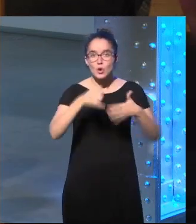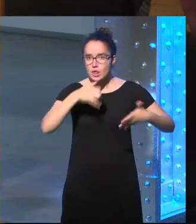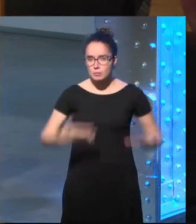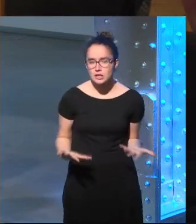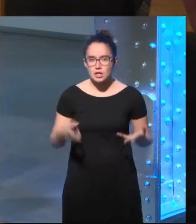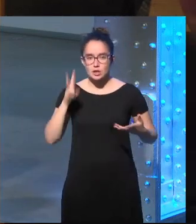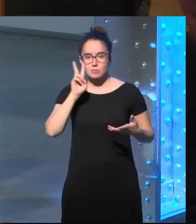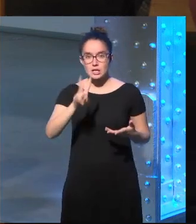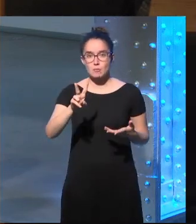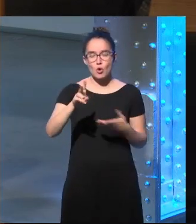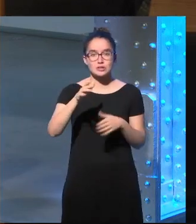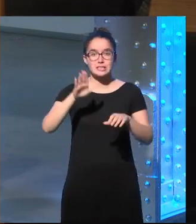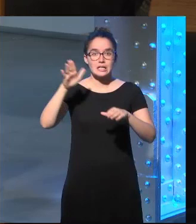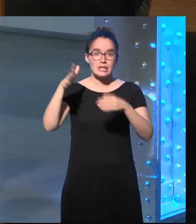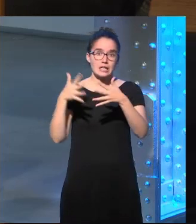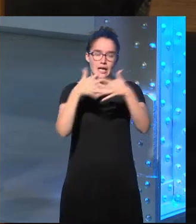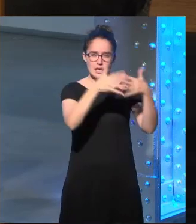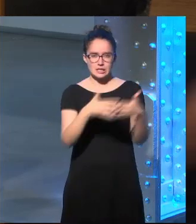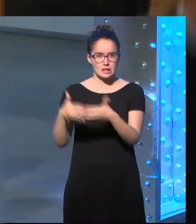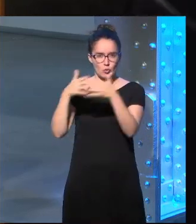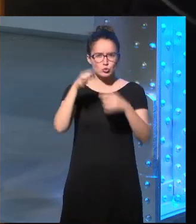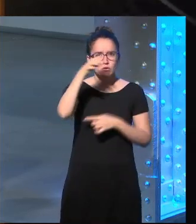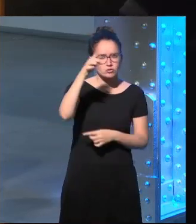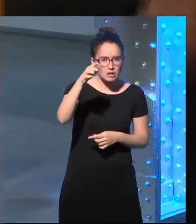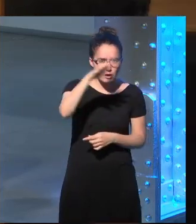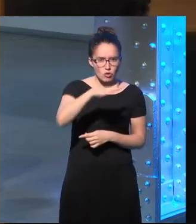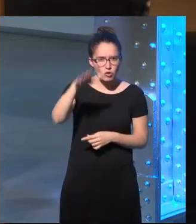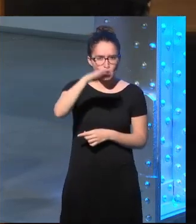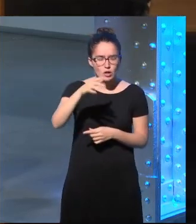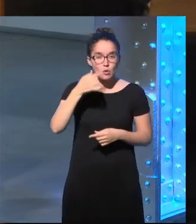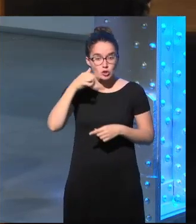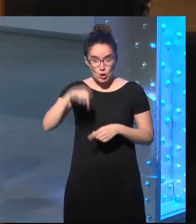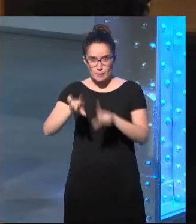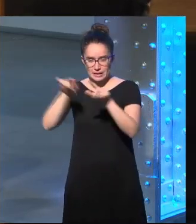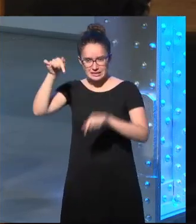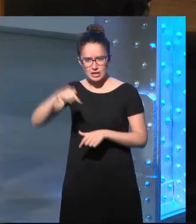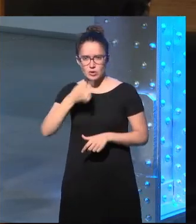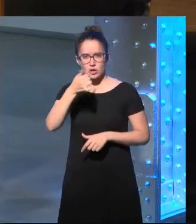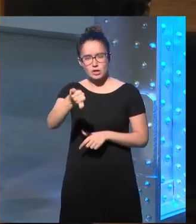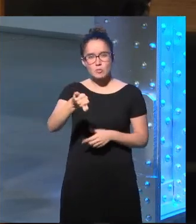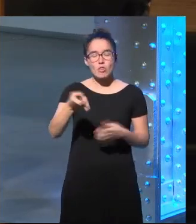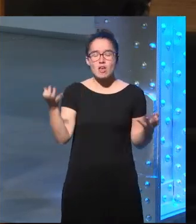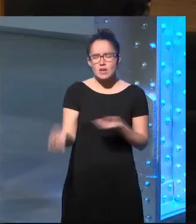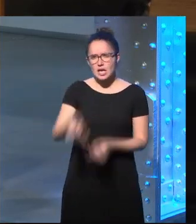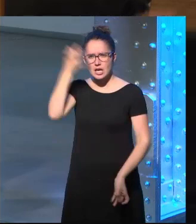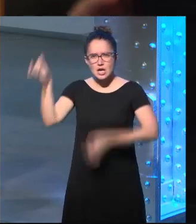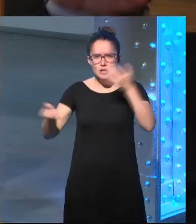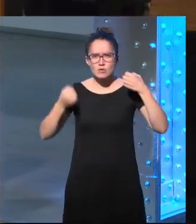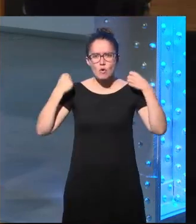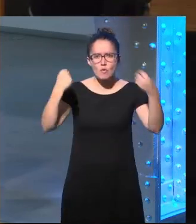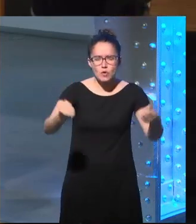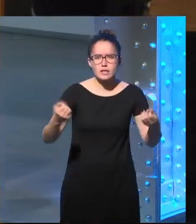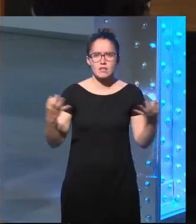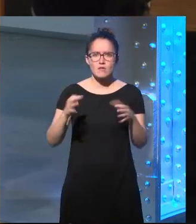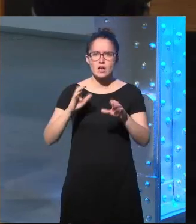about the work in the future in the present, but we have our companies here, and when we tell all